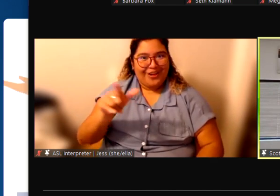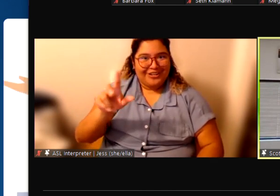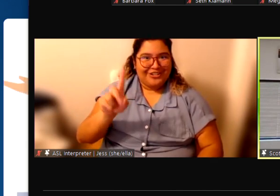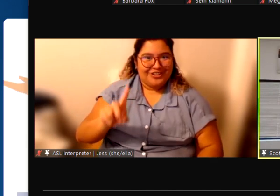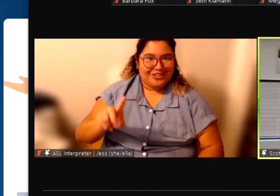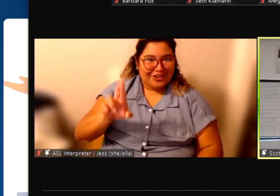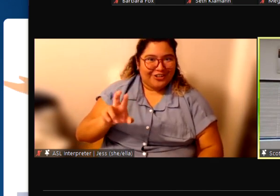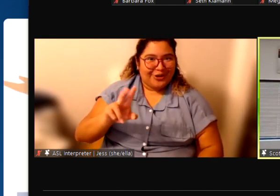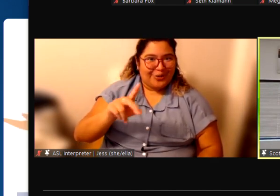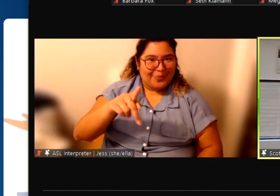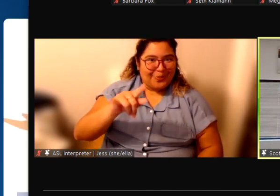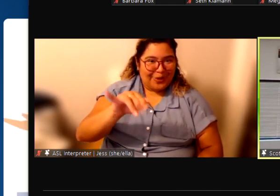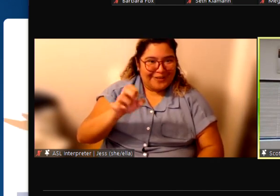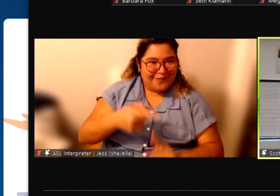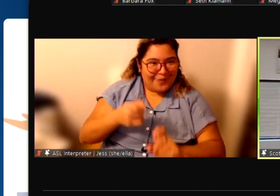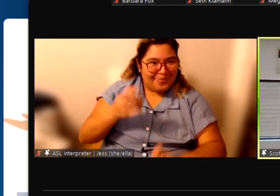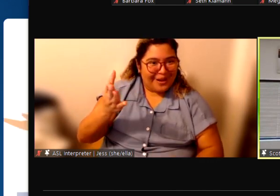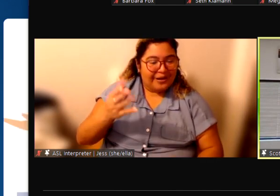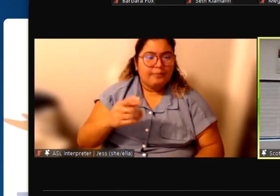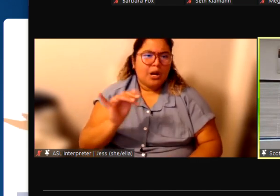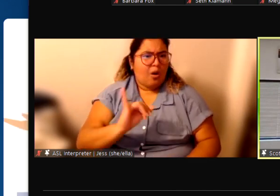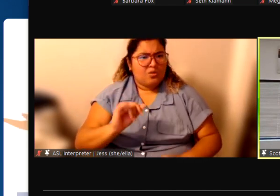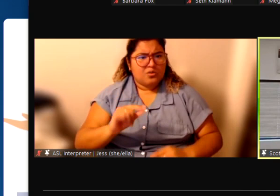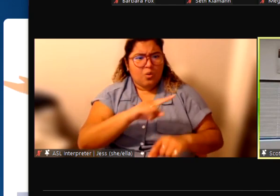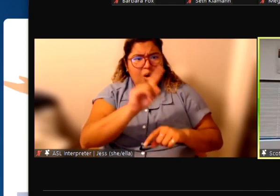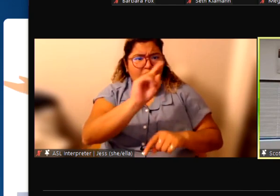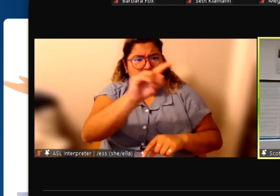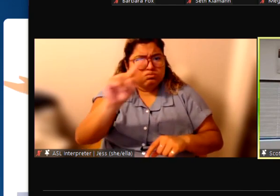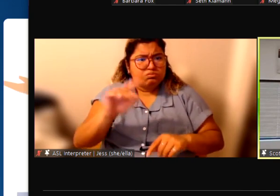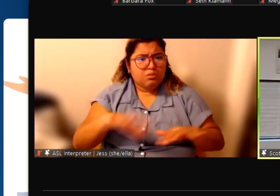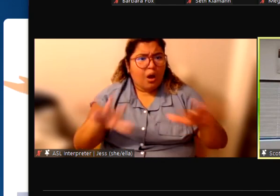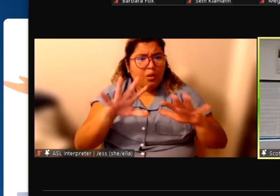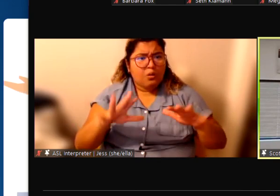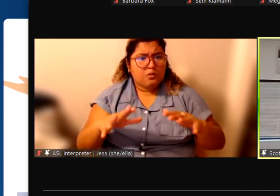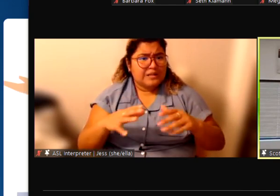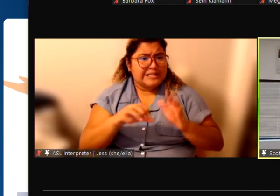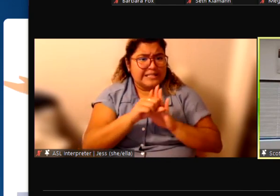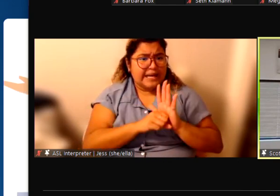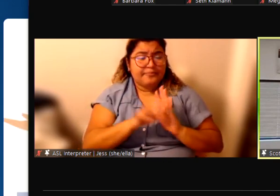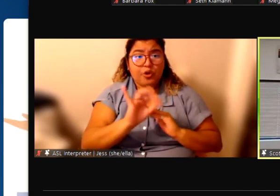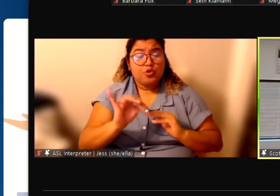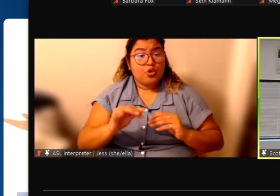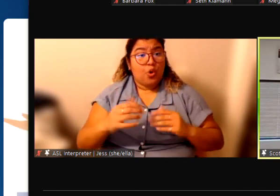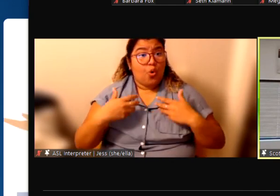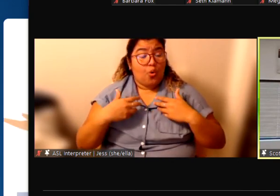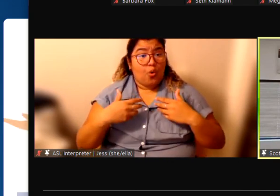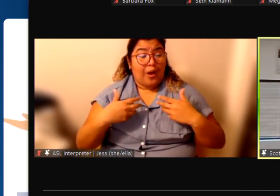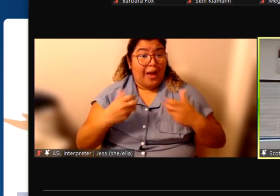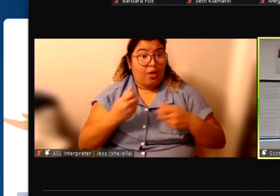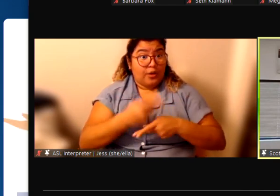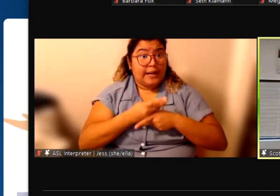agencies across the state, and then healthcare providers who